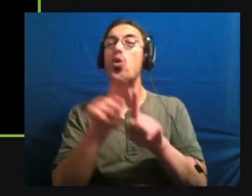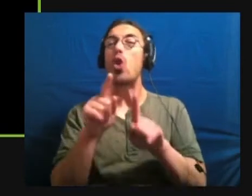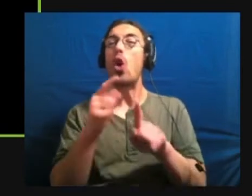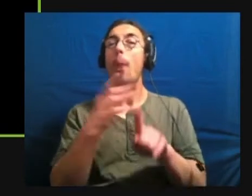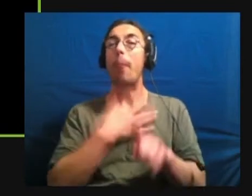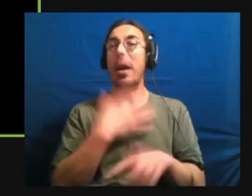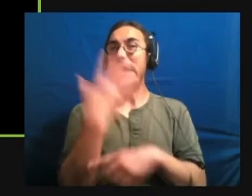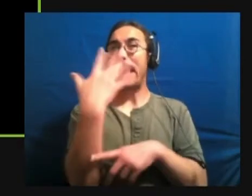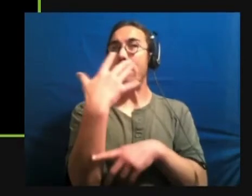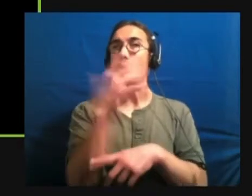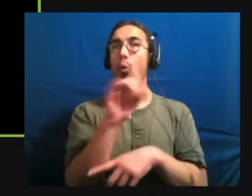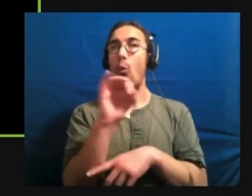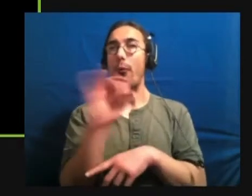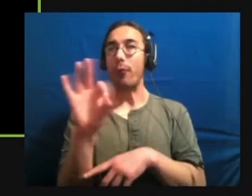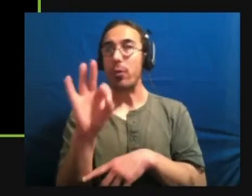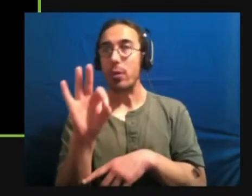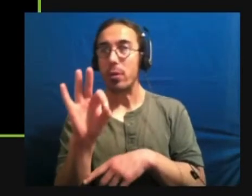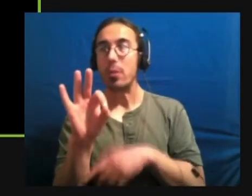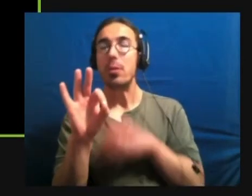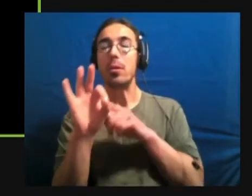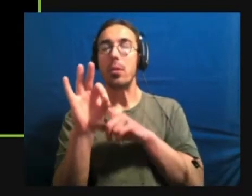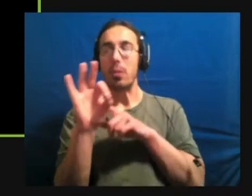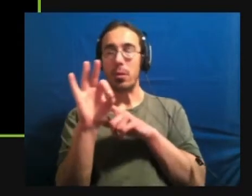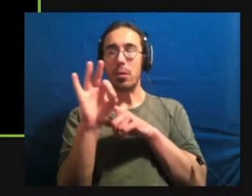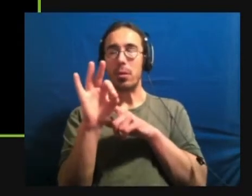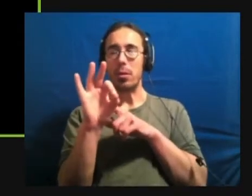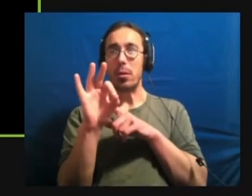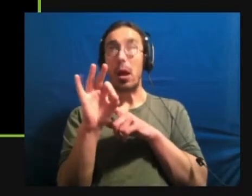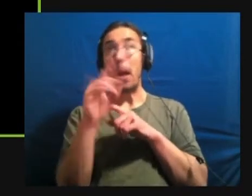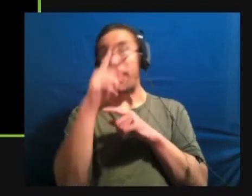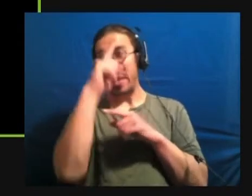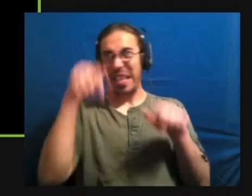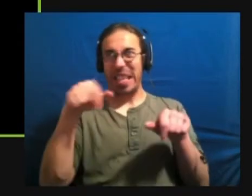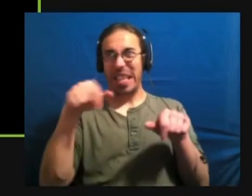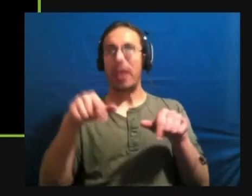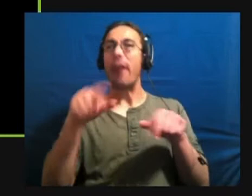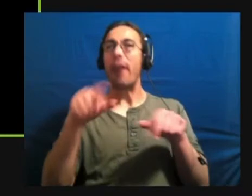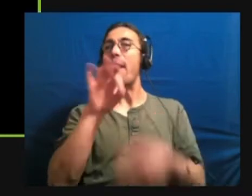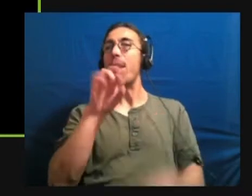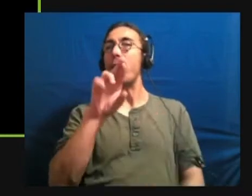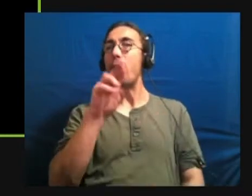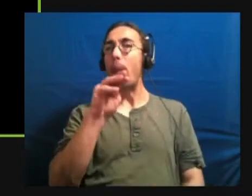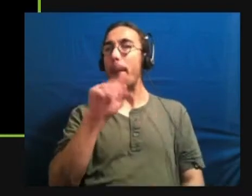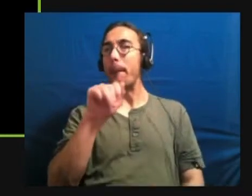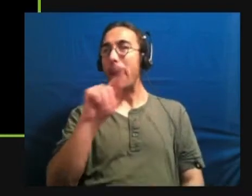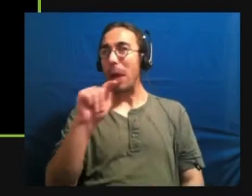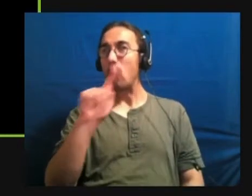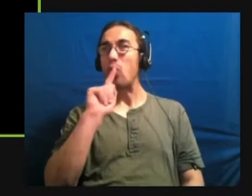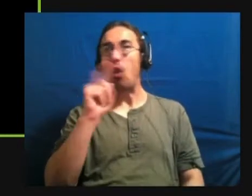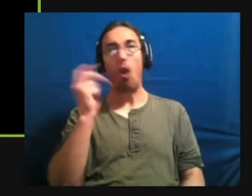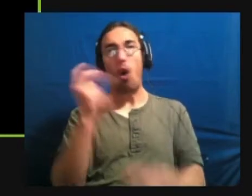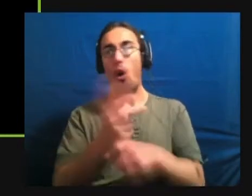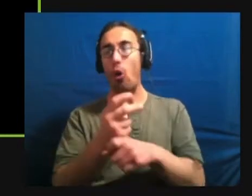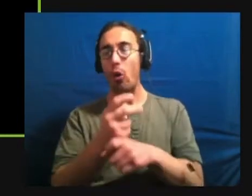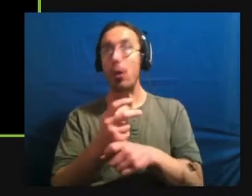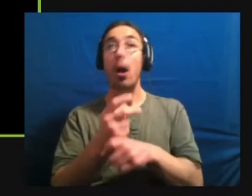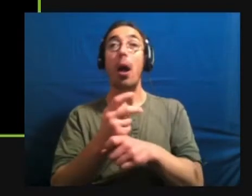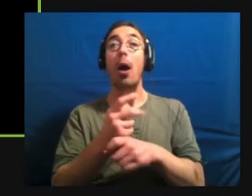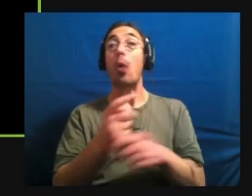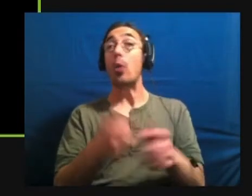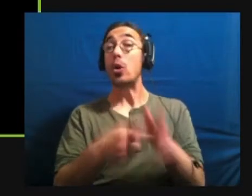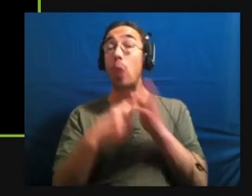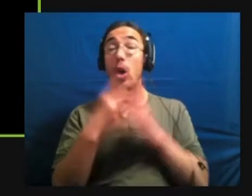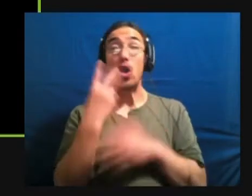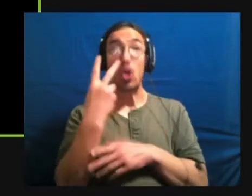because this format is very hard for me. I have to have two devices going to be